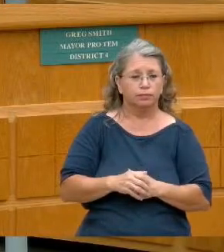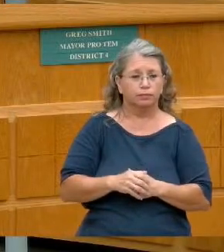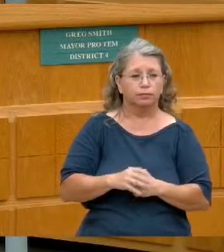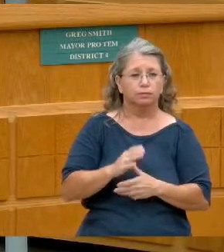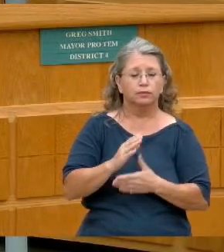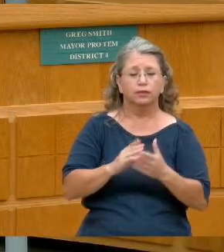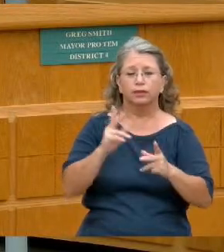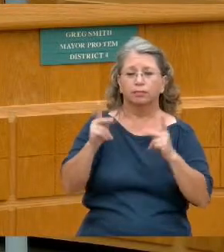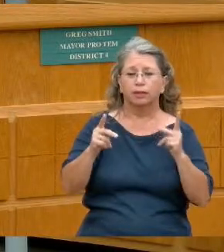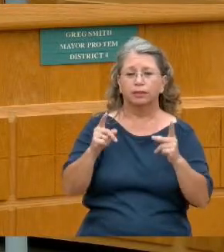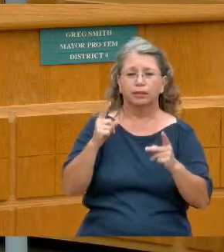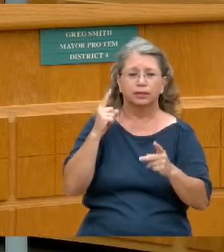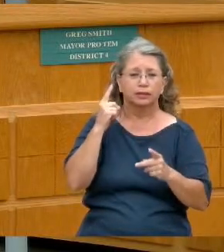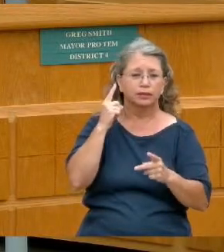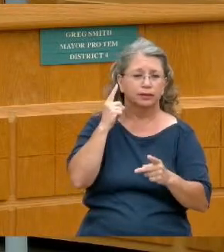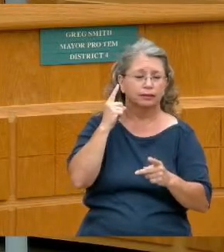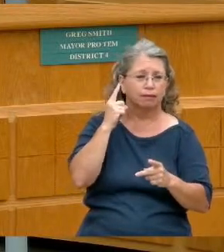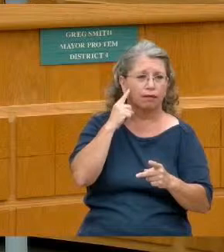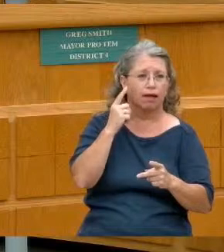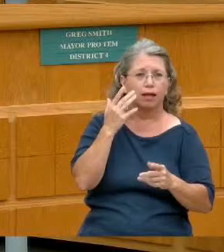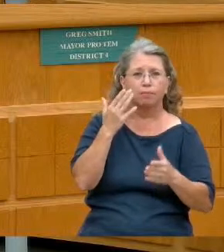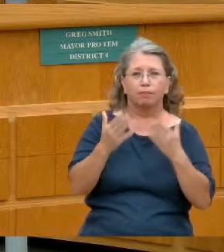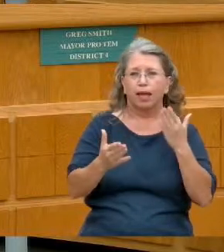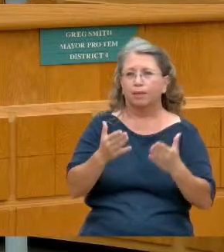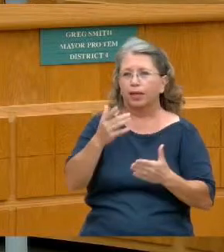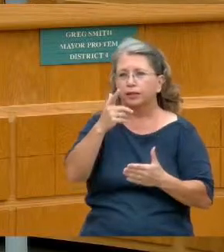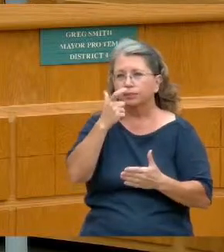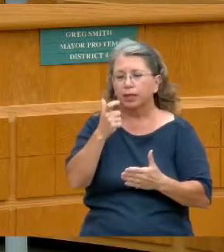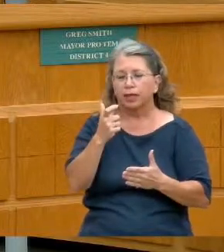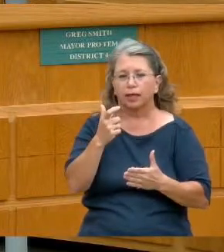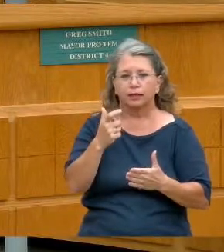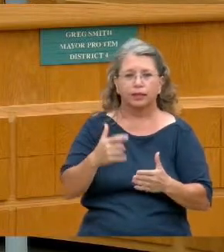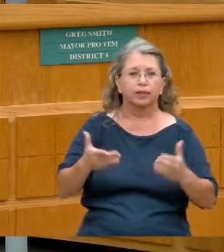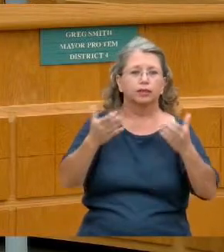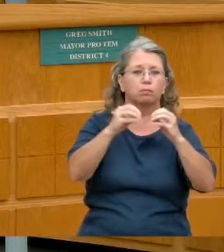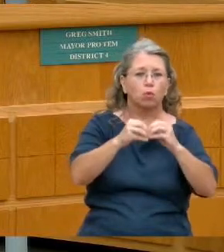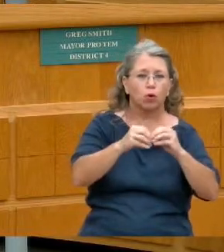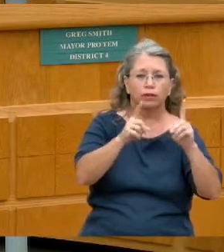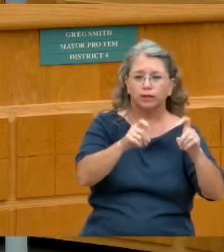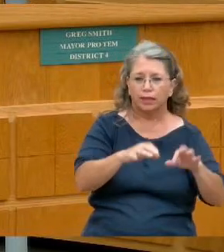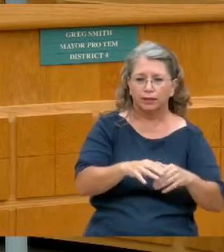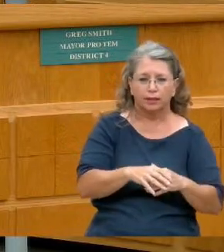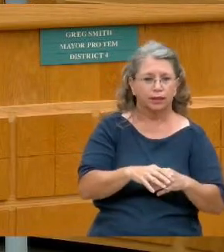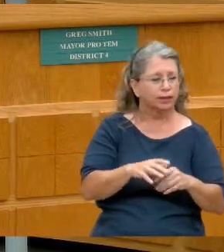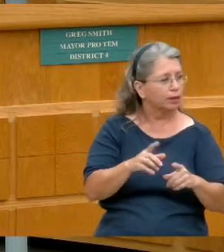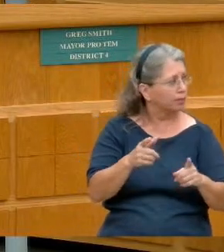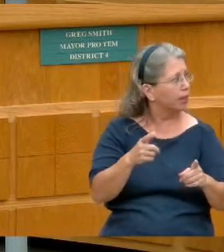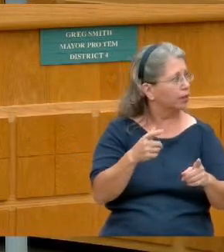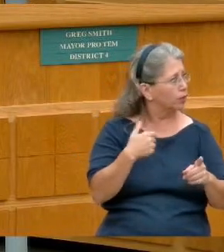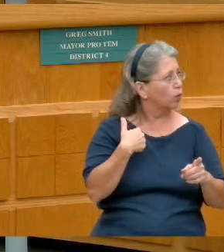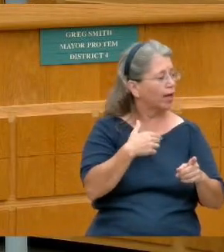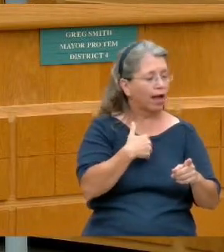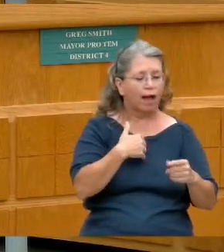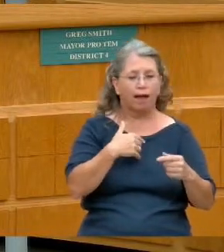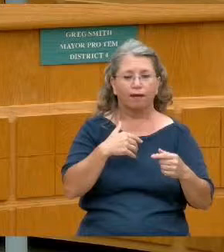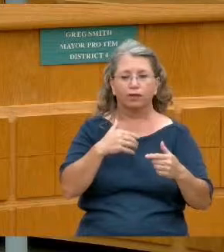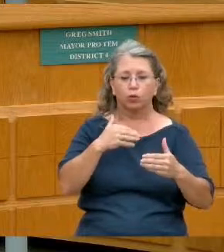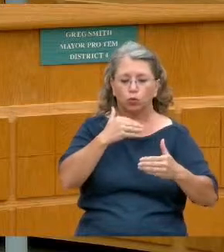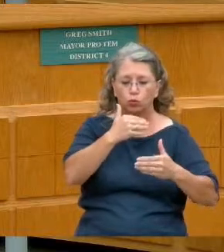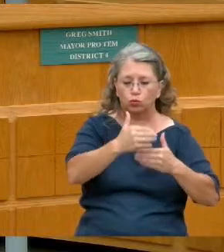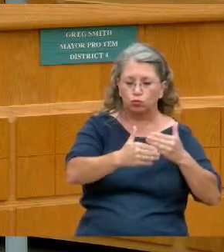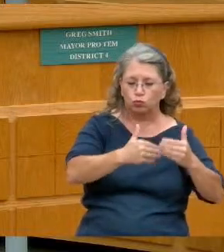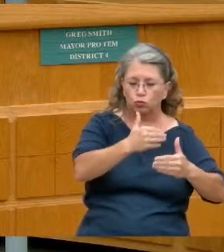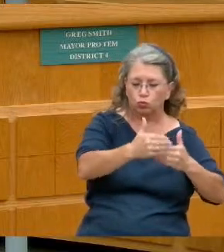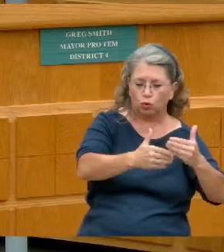a statistical artifact, there's more testing. Well, we've accounted for that here. We have a rolling average on the number of tests per day.